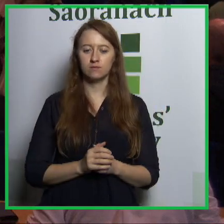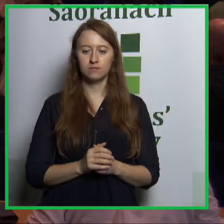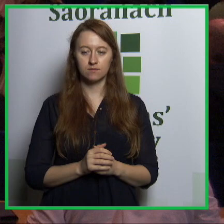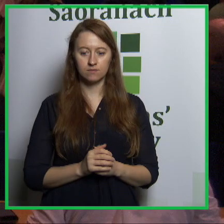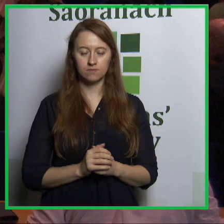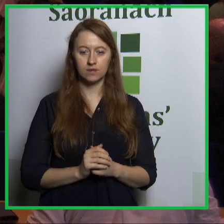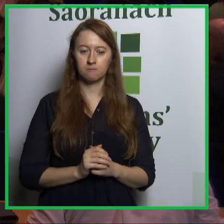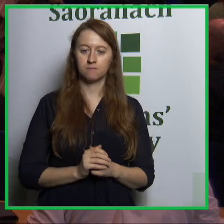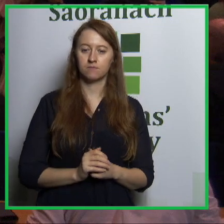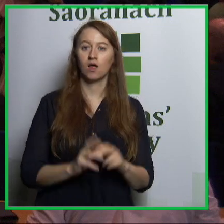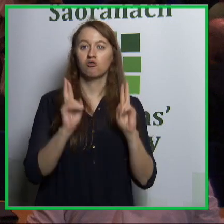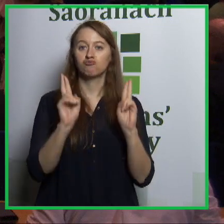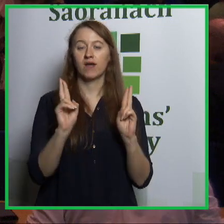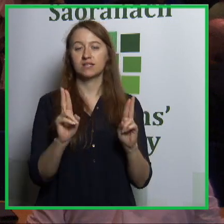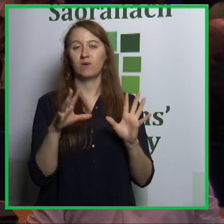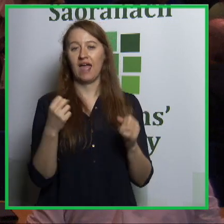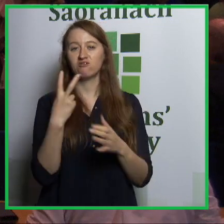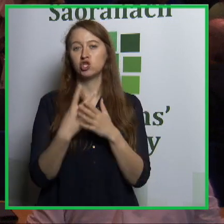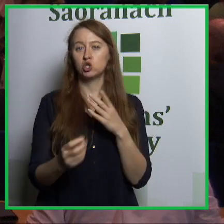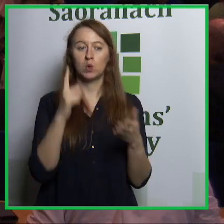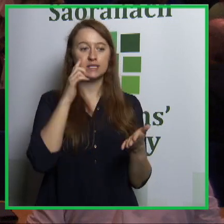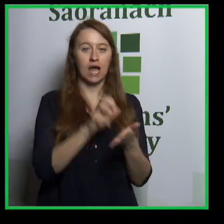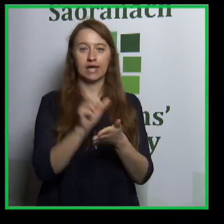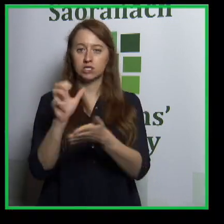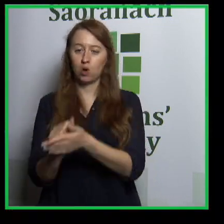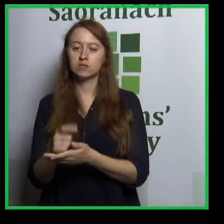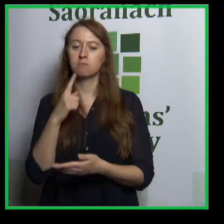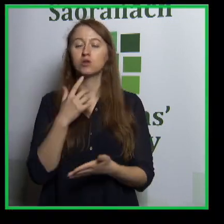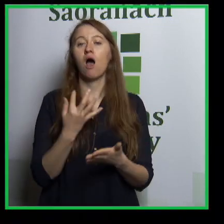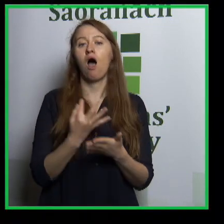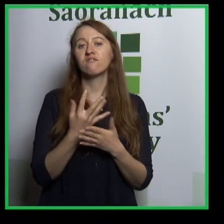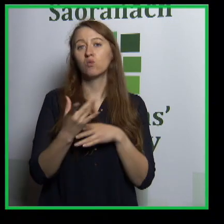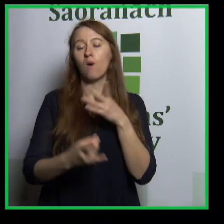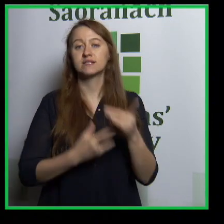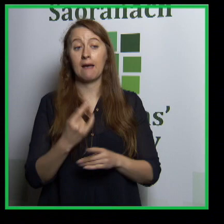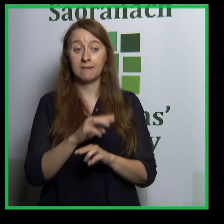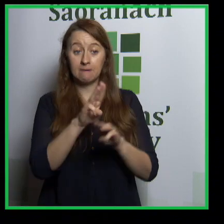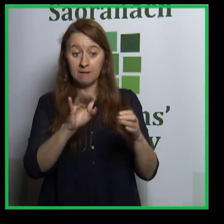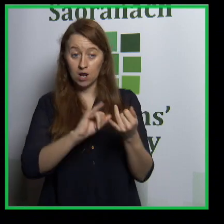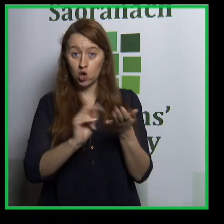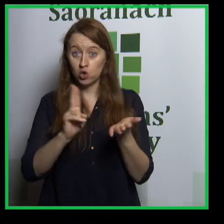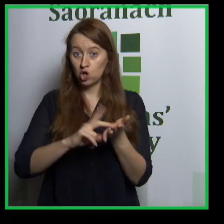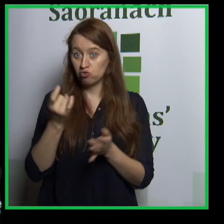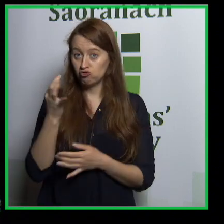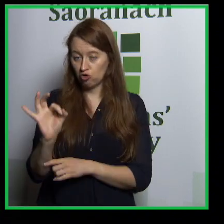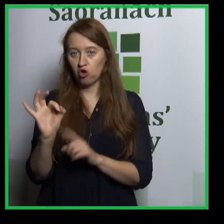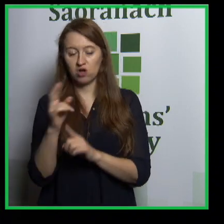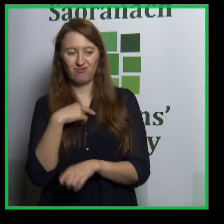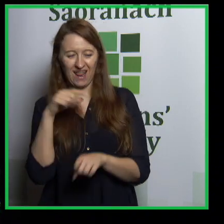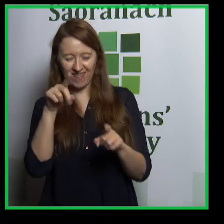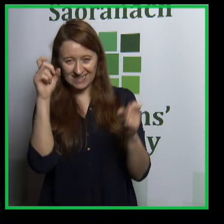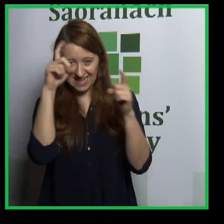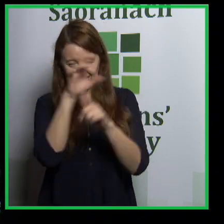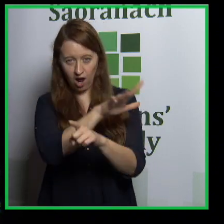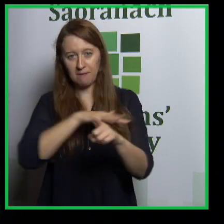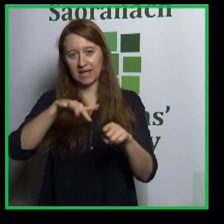especially with things like dual diagnosis and all things, but often the needs of people who use drugs are so complex. But if you had one thing, what do you think would have made a